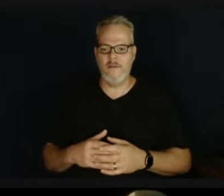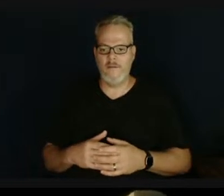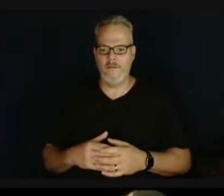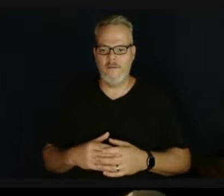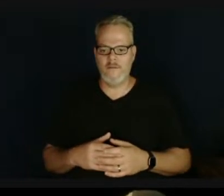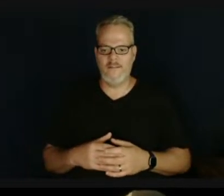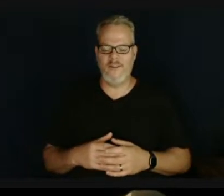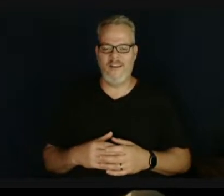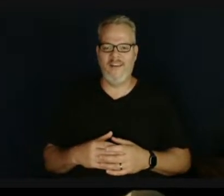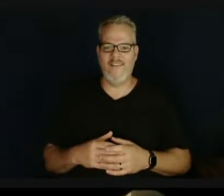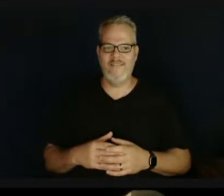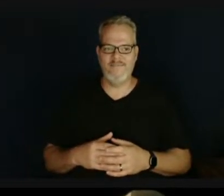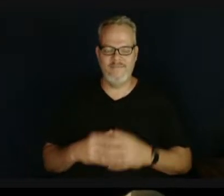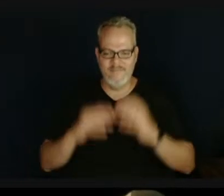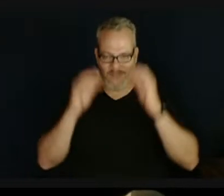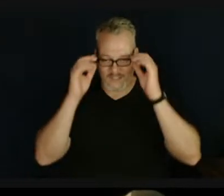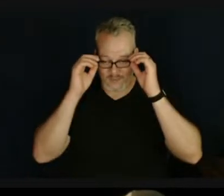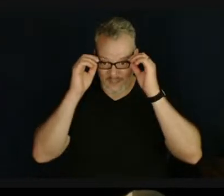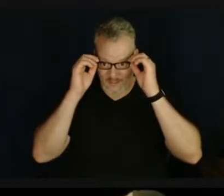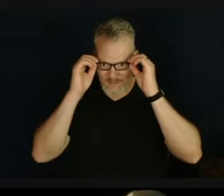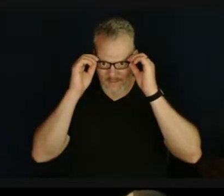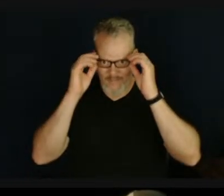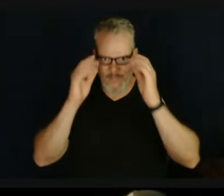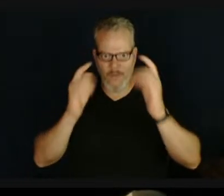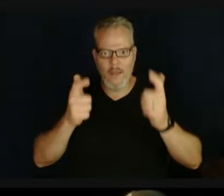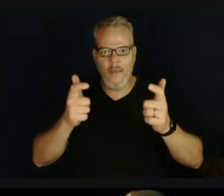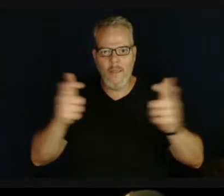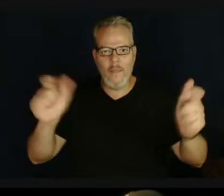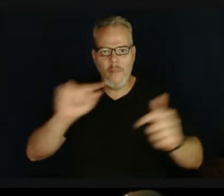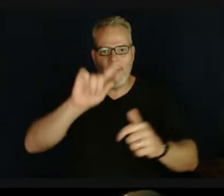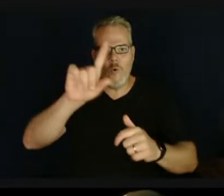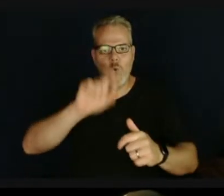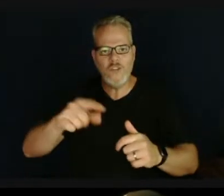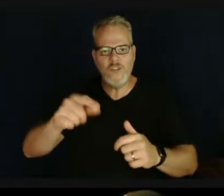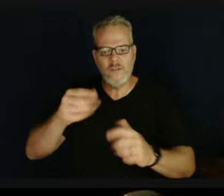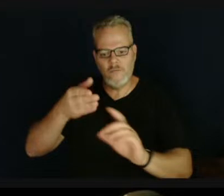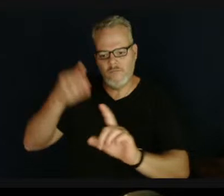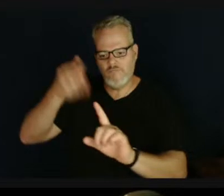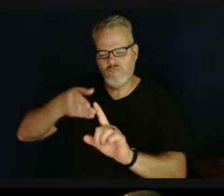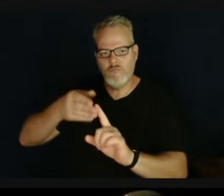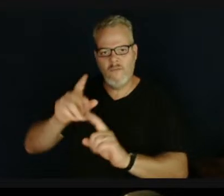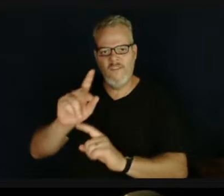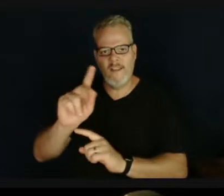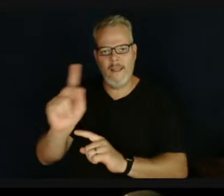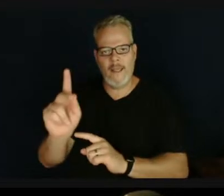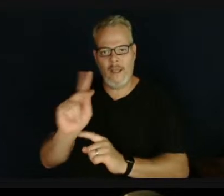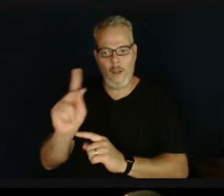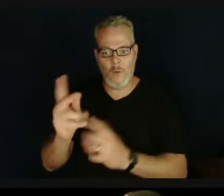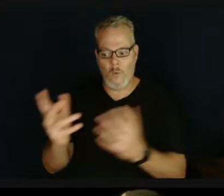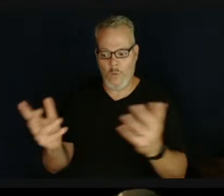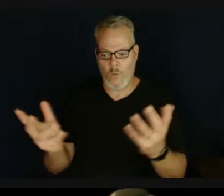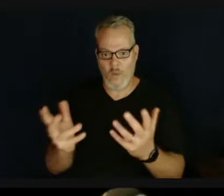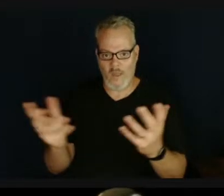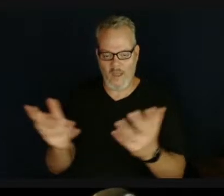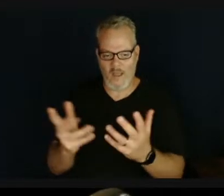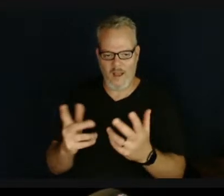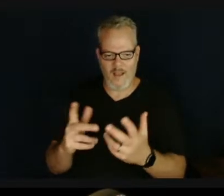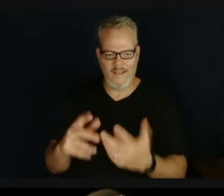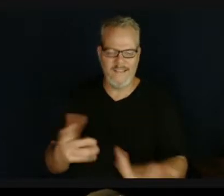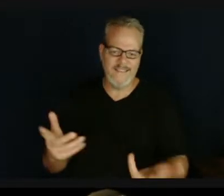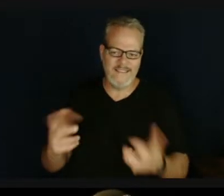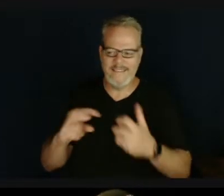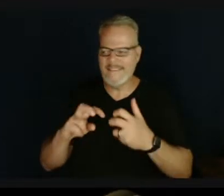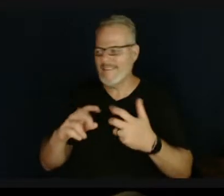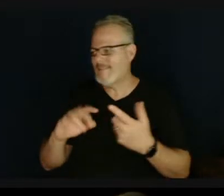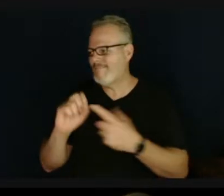comes in and gets out. The big question with Kilauea is always this issue of who's driving the car,